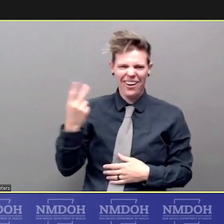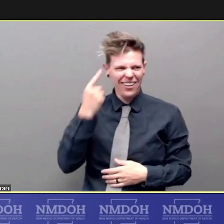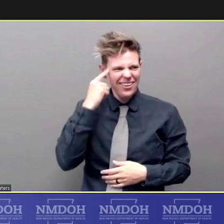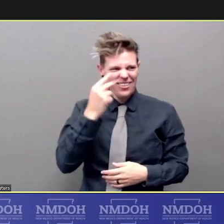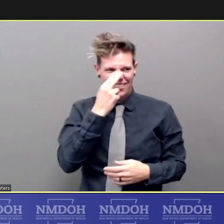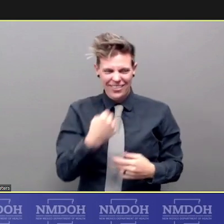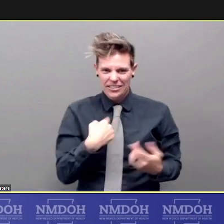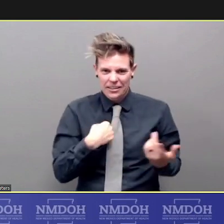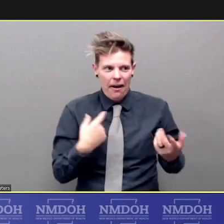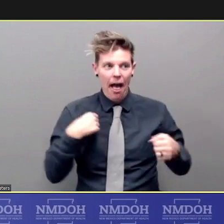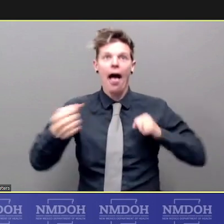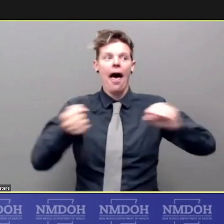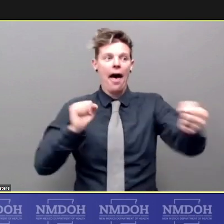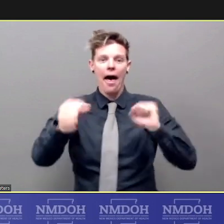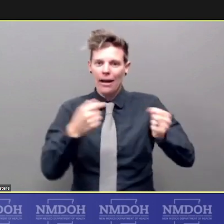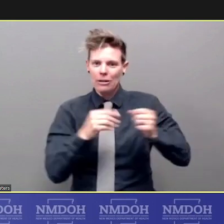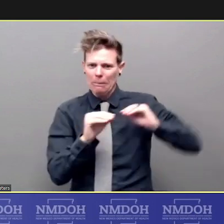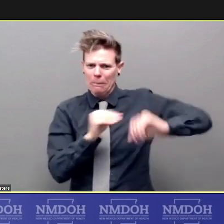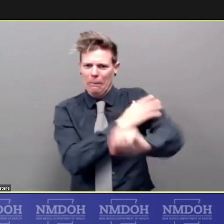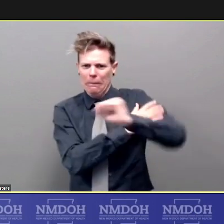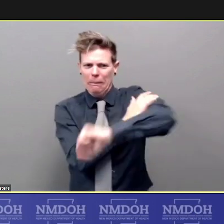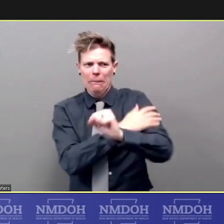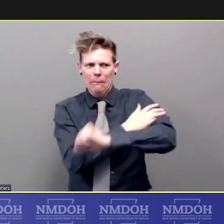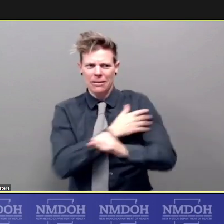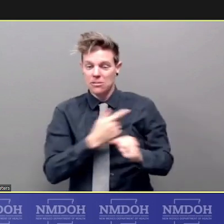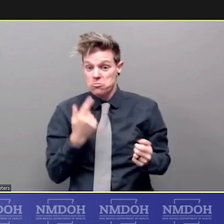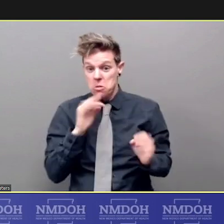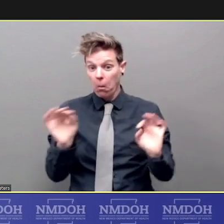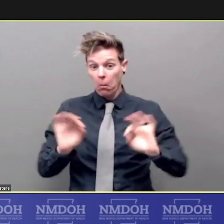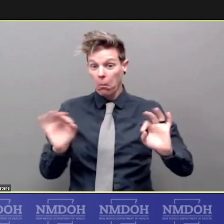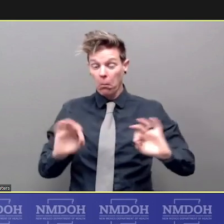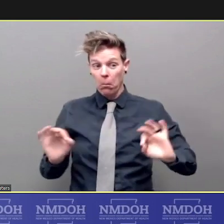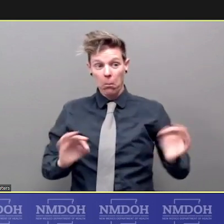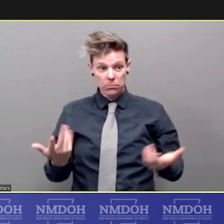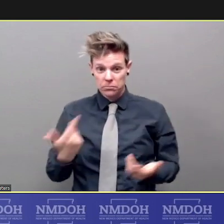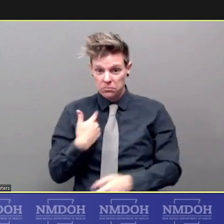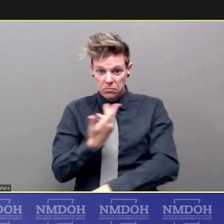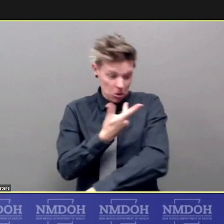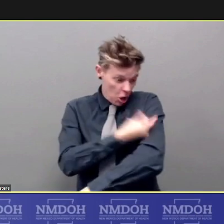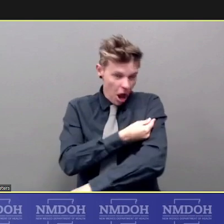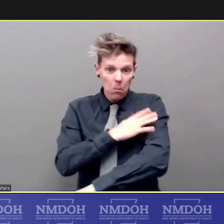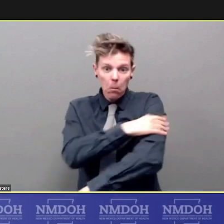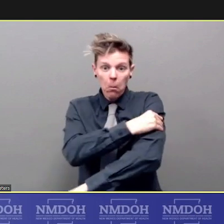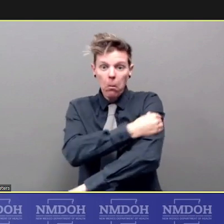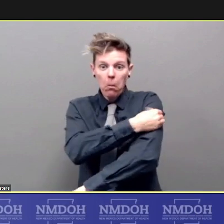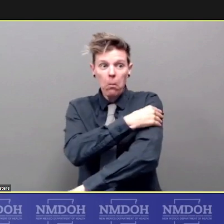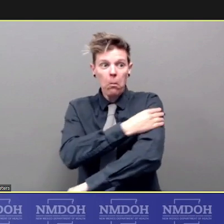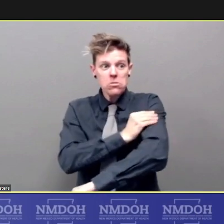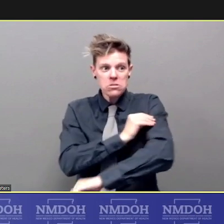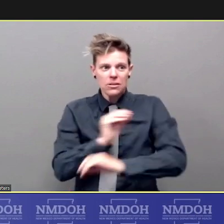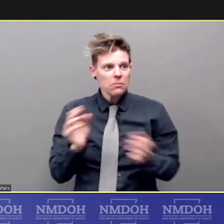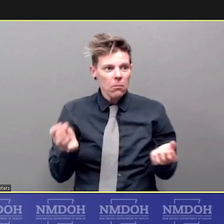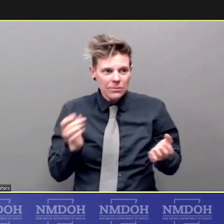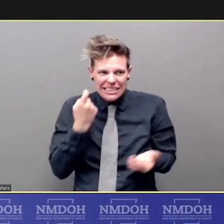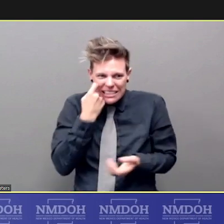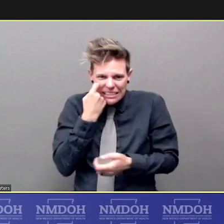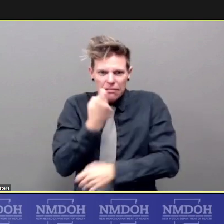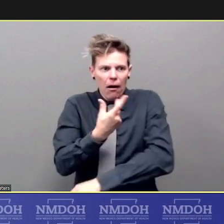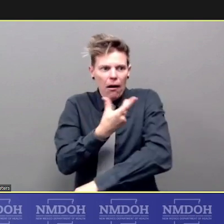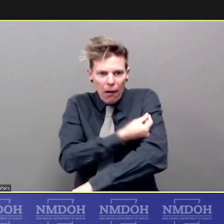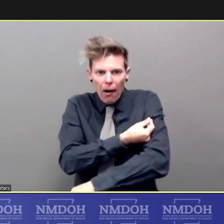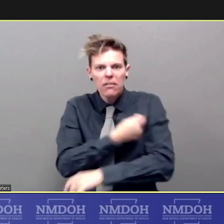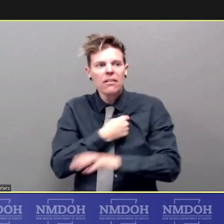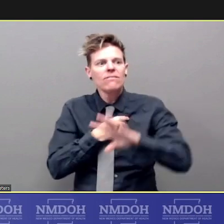got her vaccines, and I had nothing at all, like not even a sore arm until the one I described. So that was my fourth. So